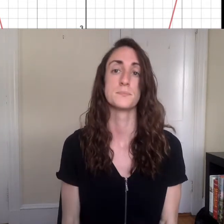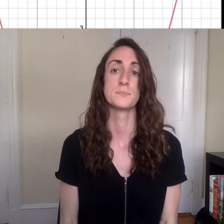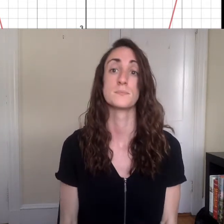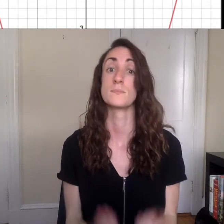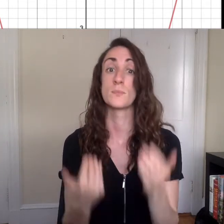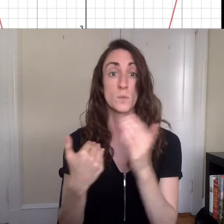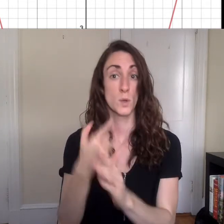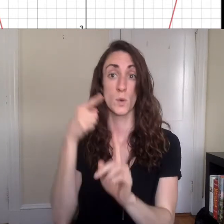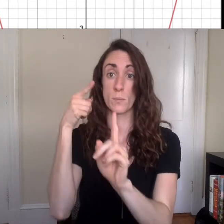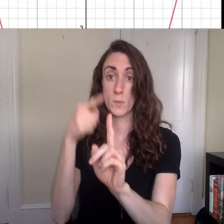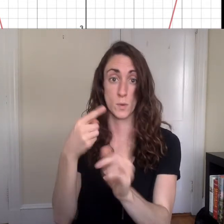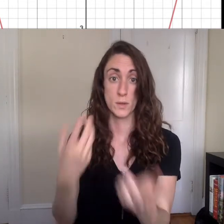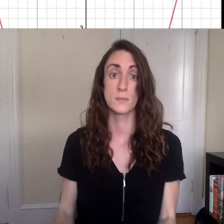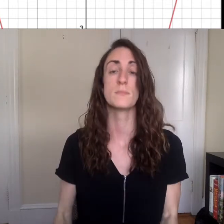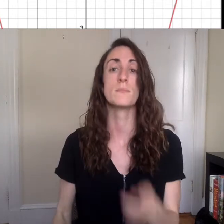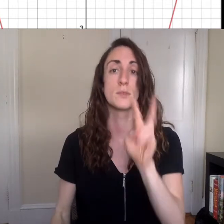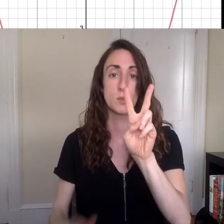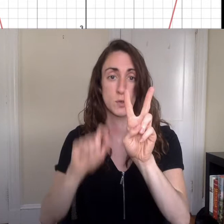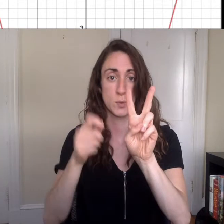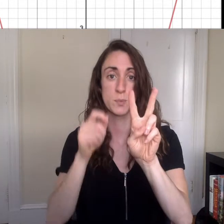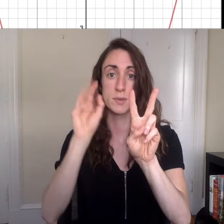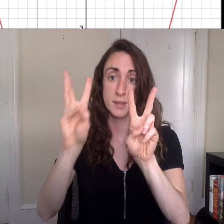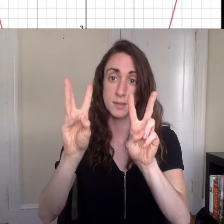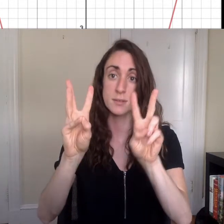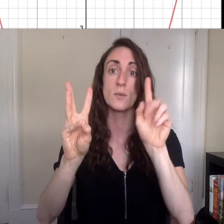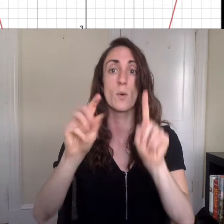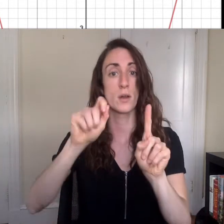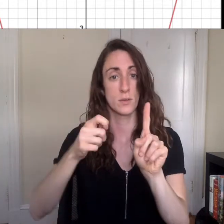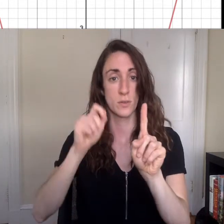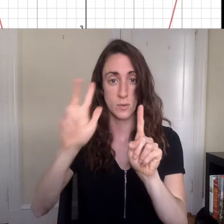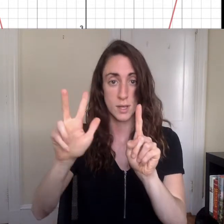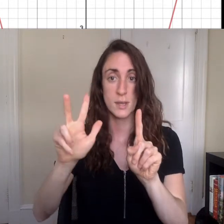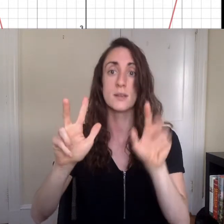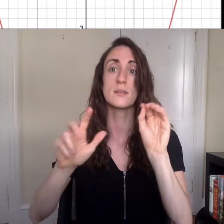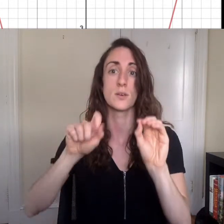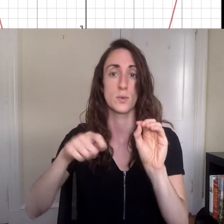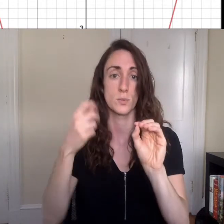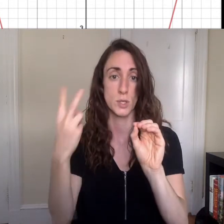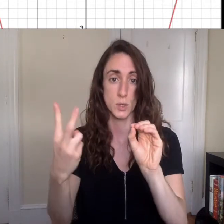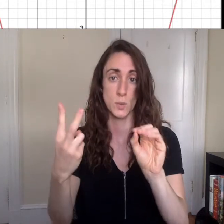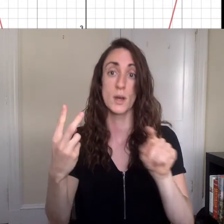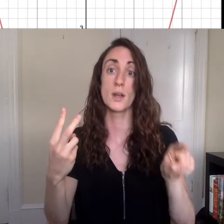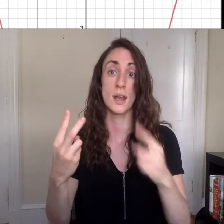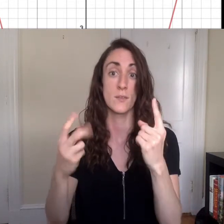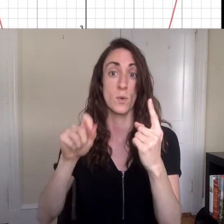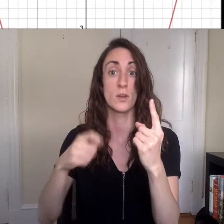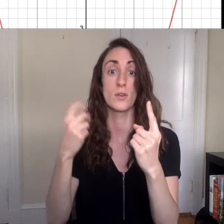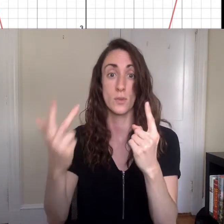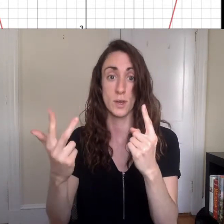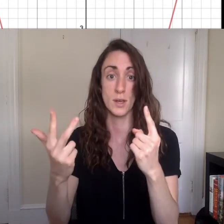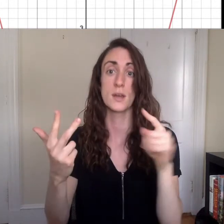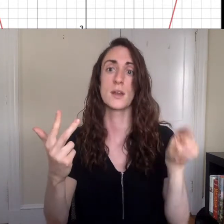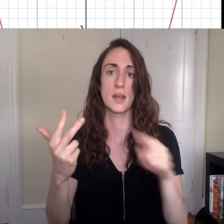So we've got these new points, 2, 6, 1, 3, 0, 2, -1, 3, and -2,